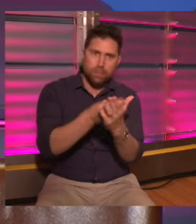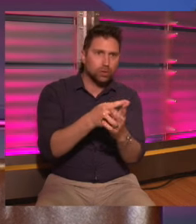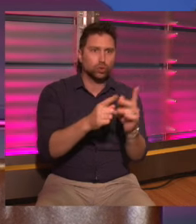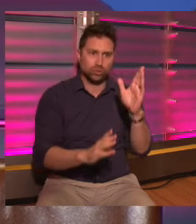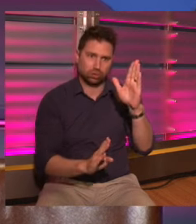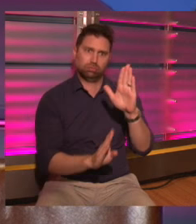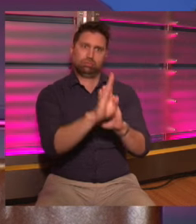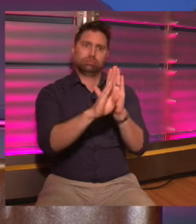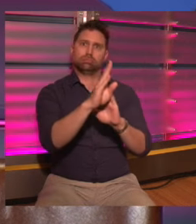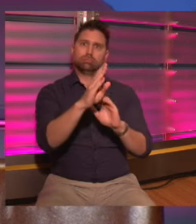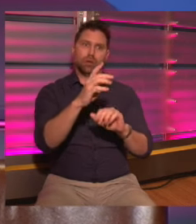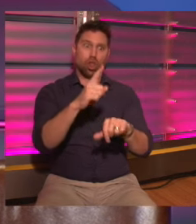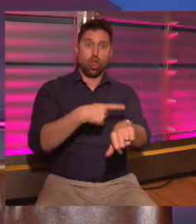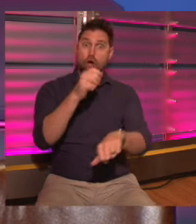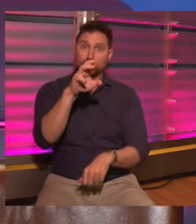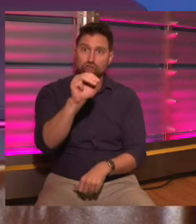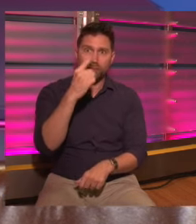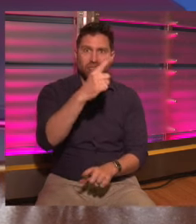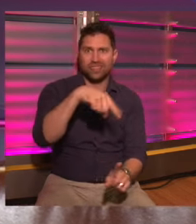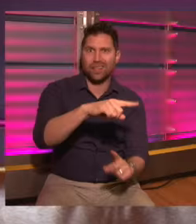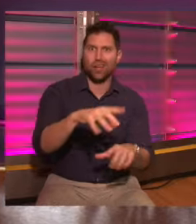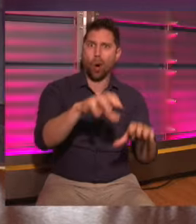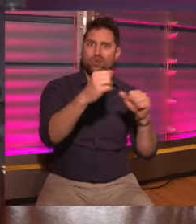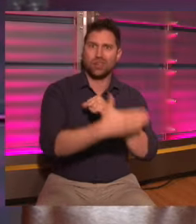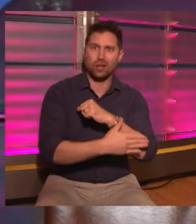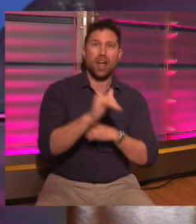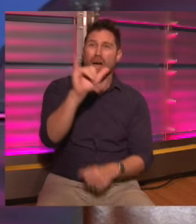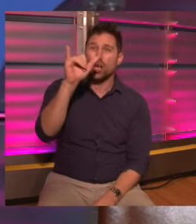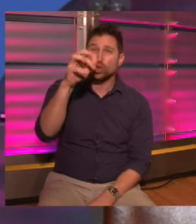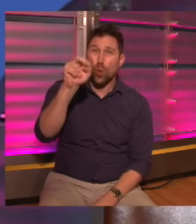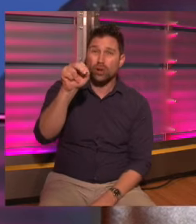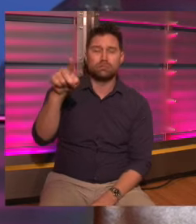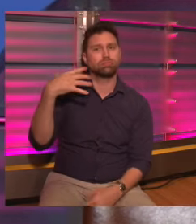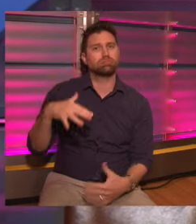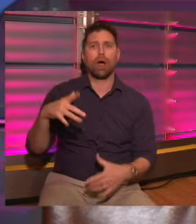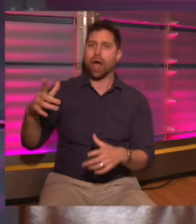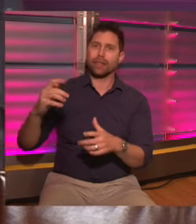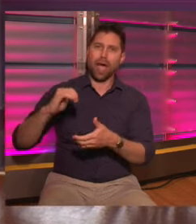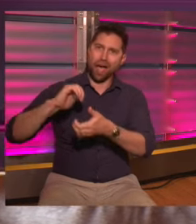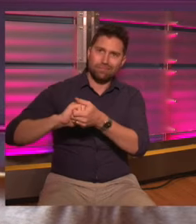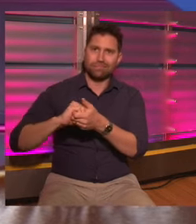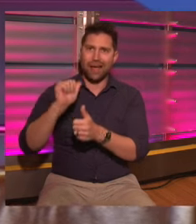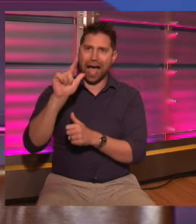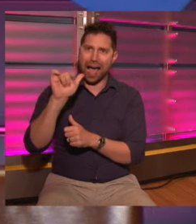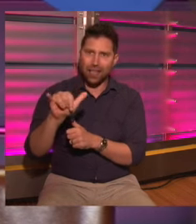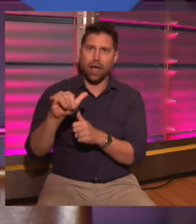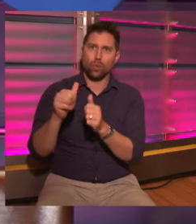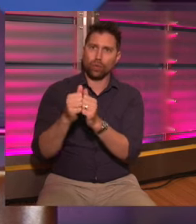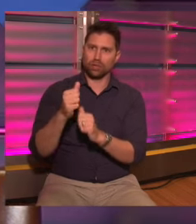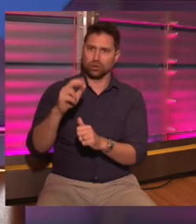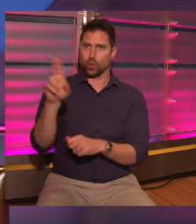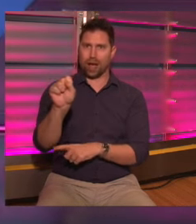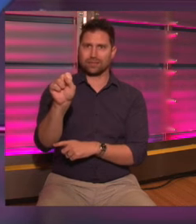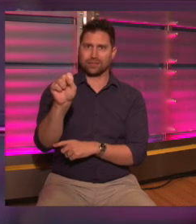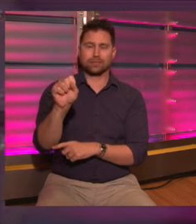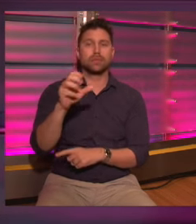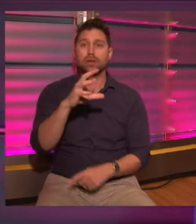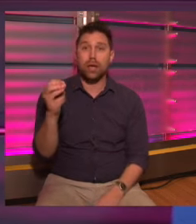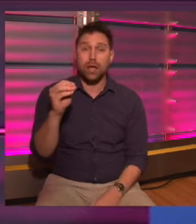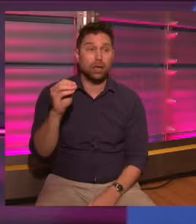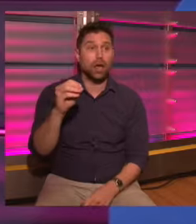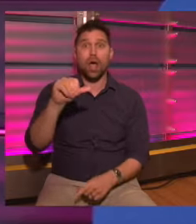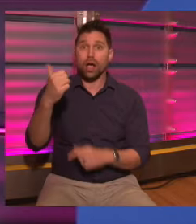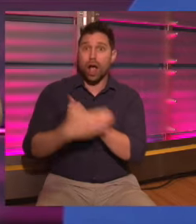of these host countries, a country like Jordan, who's actually an incredible ally of the US as well, and a country that, you know, if we